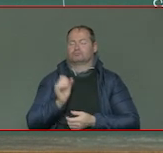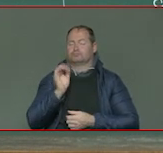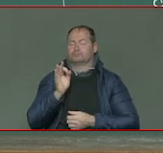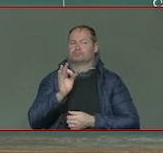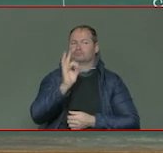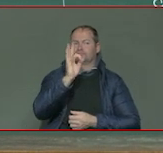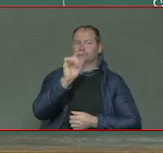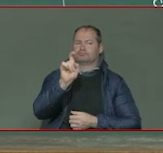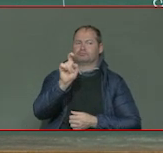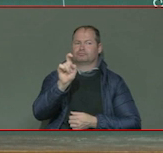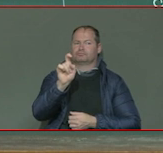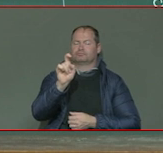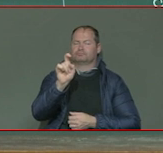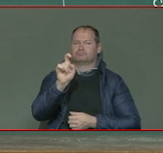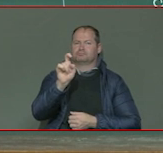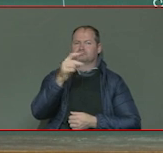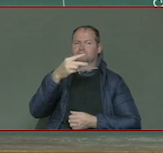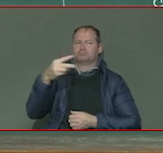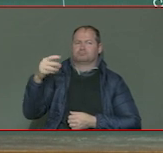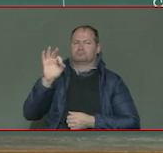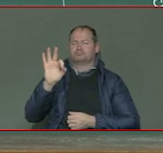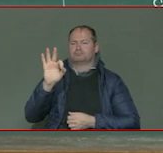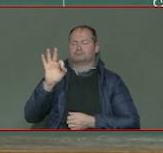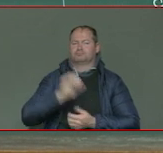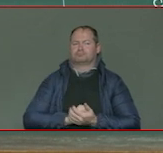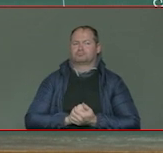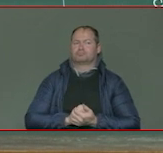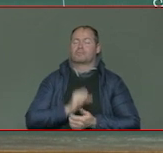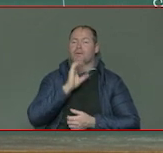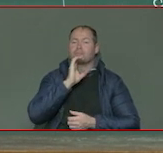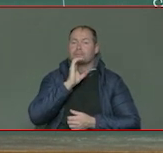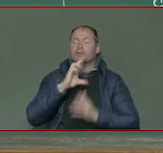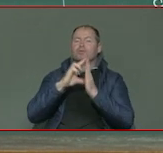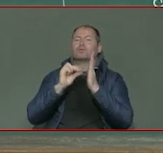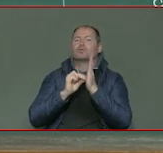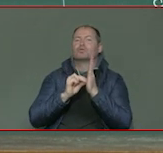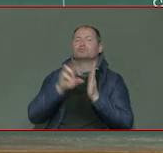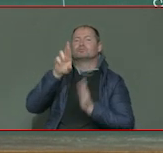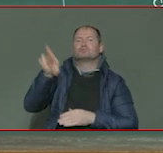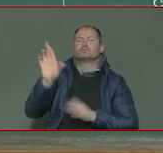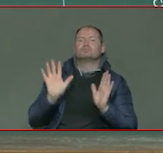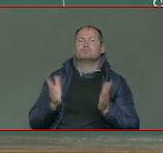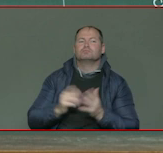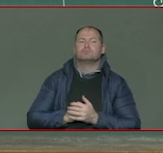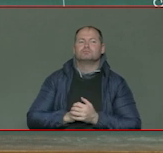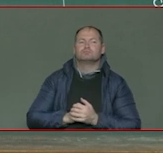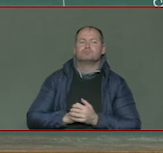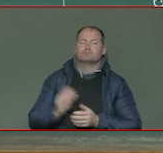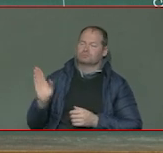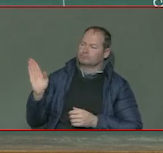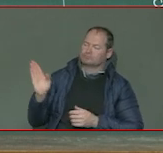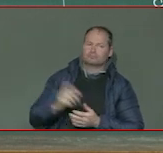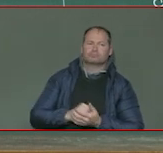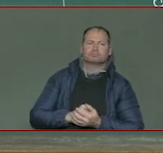x is equal to 3, then the correct notation for the derivative is f prime x.